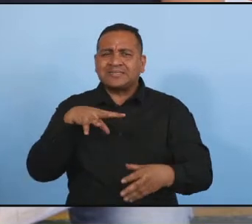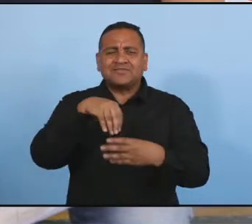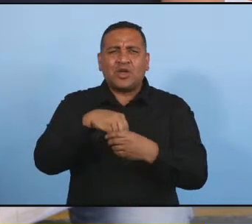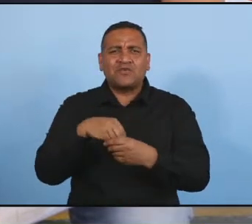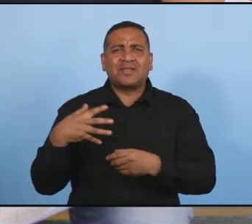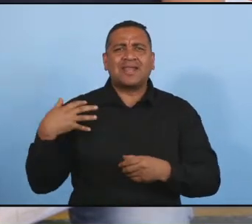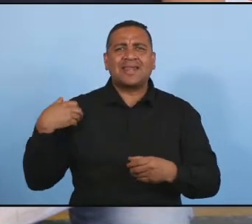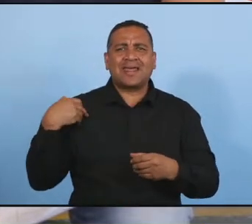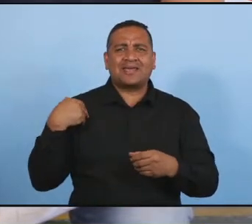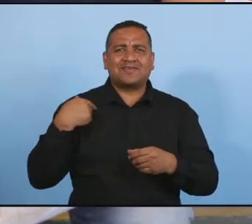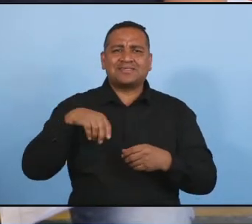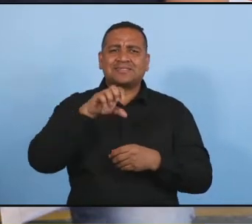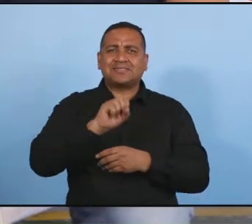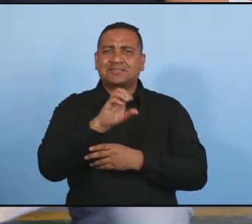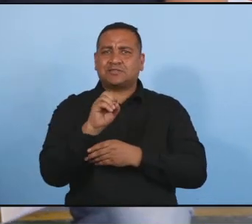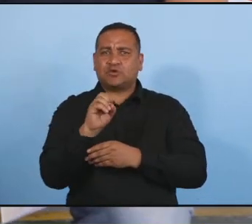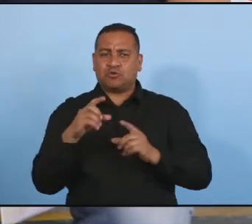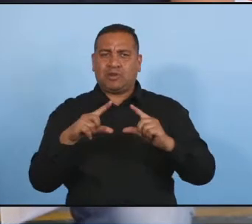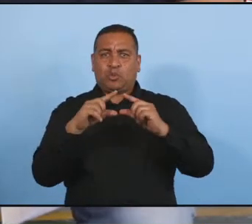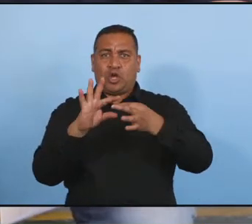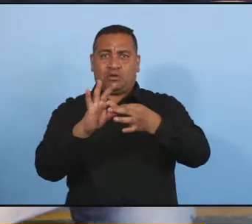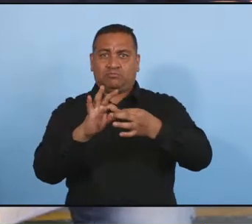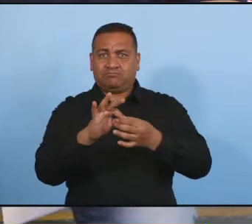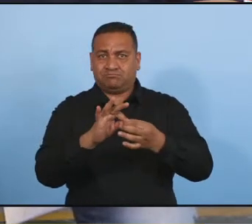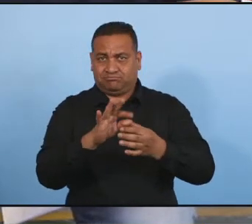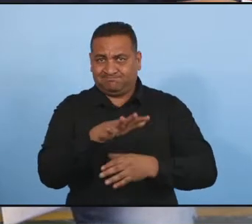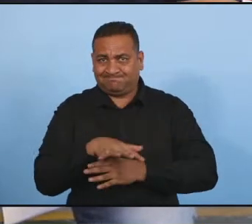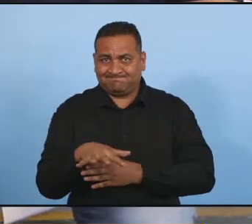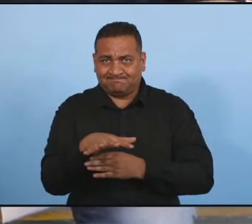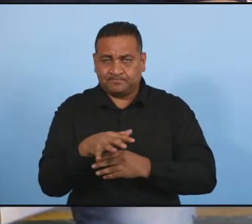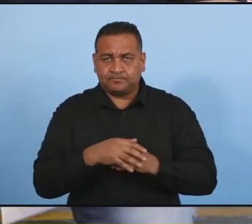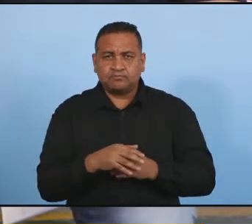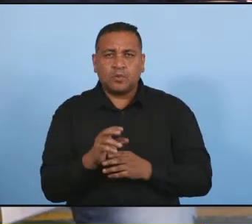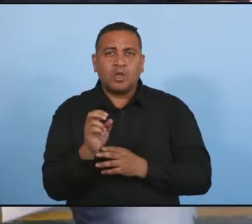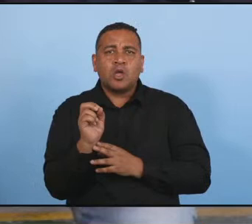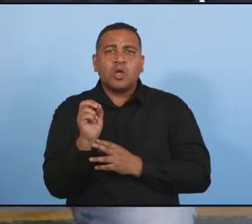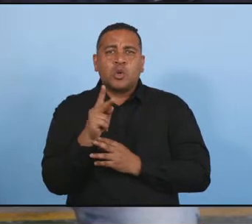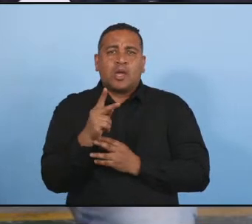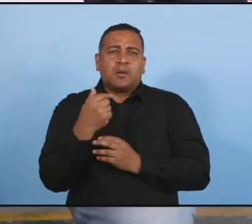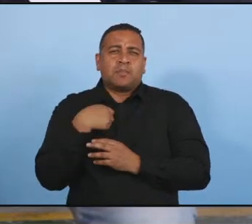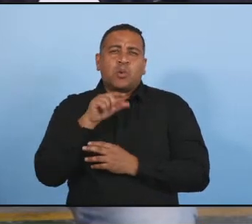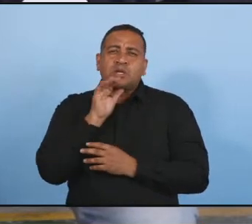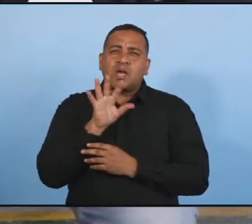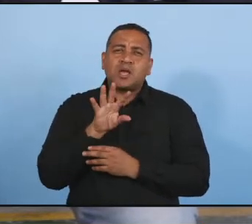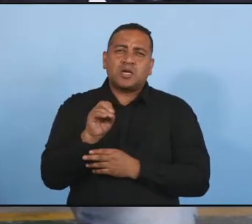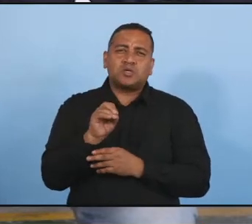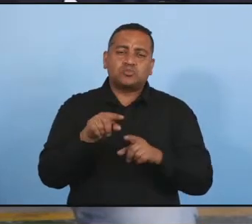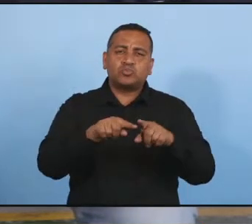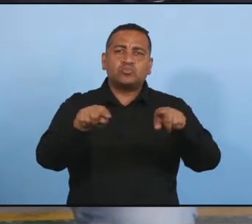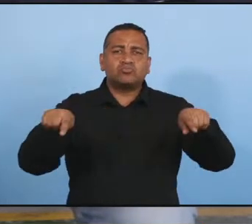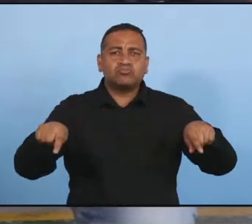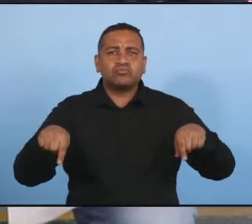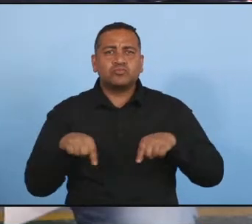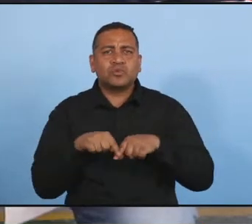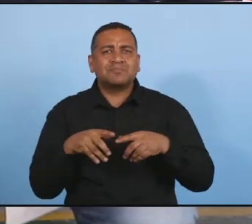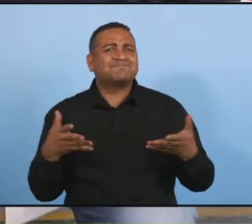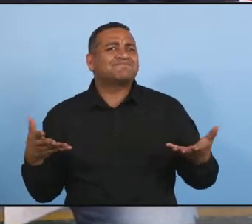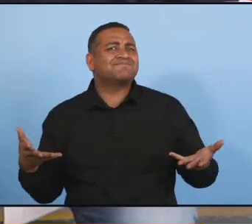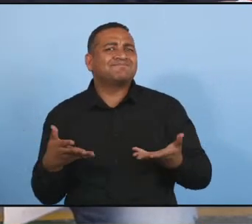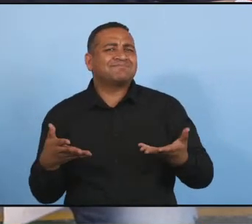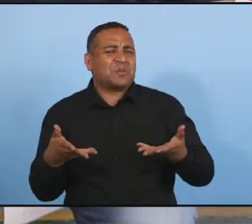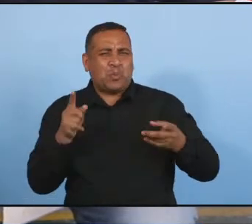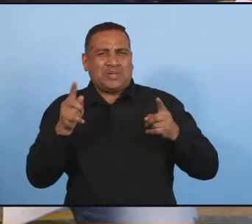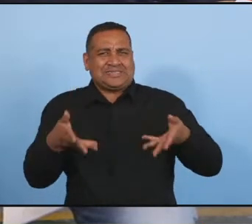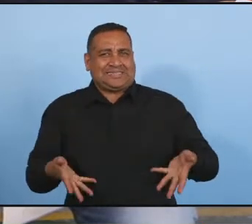at the moment. Yeah. Okay. Let me quickly ask you, so where exactly are we now? This room that we find ourselves in? This is